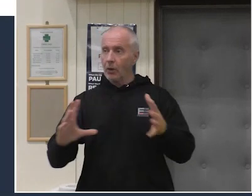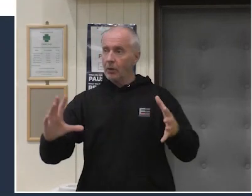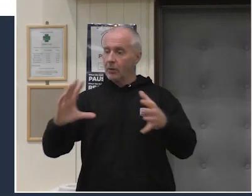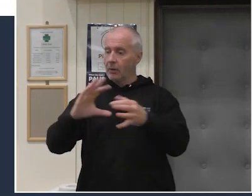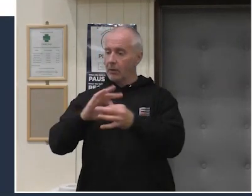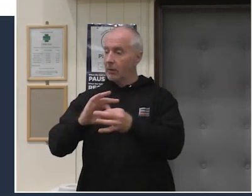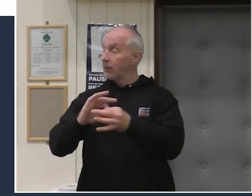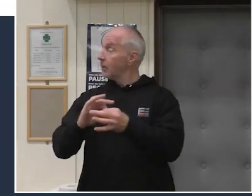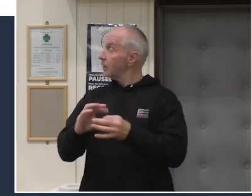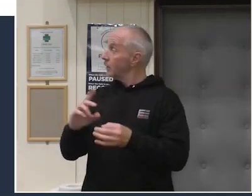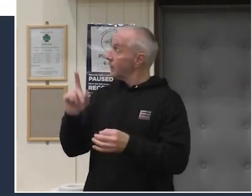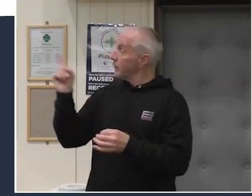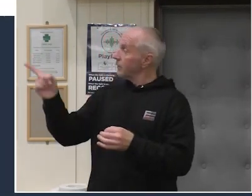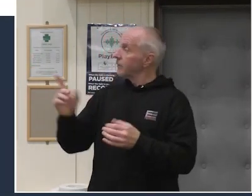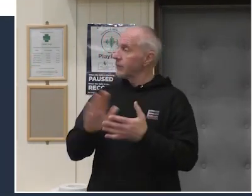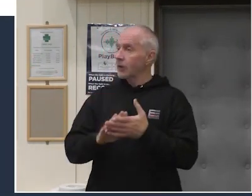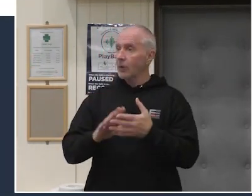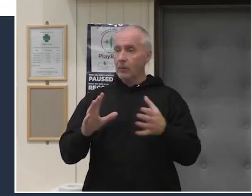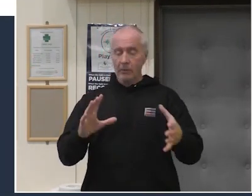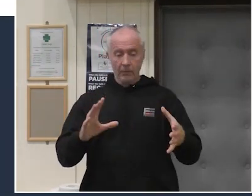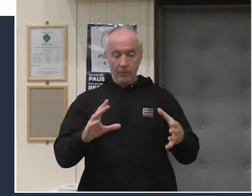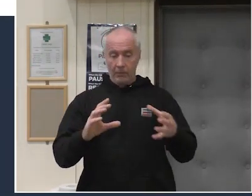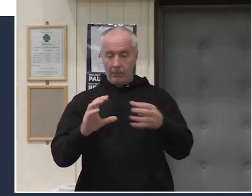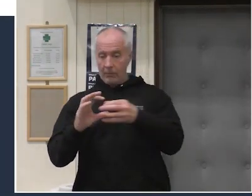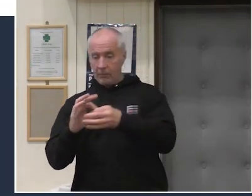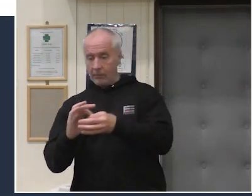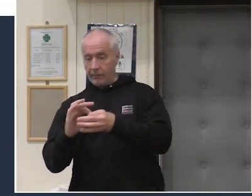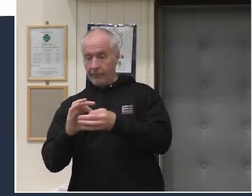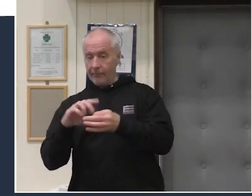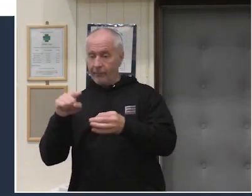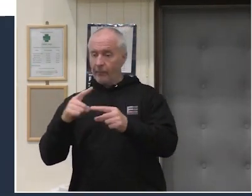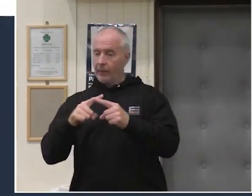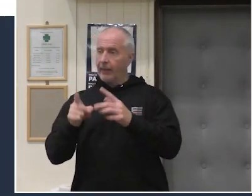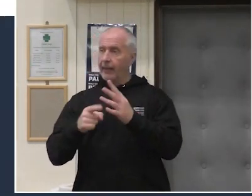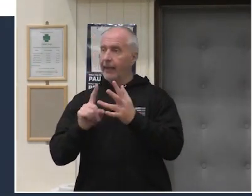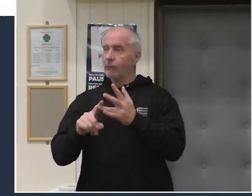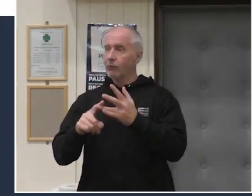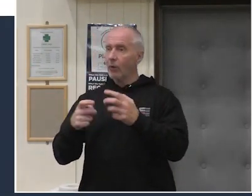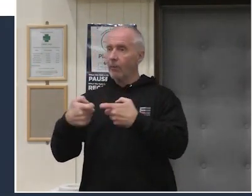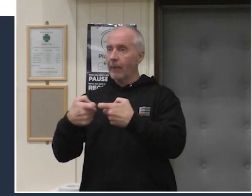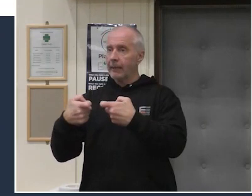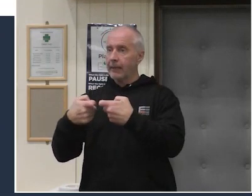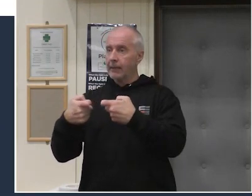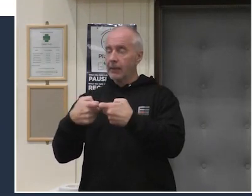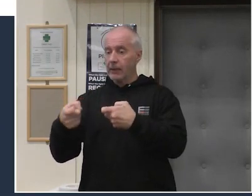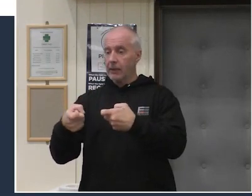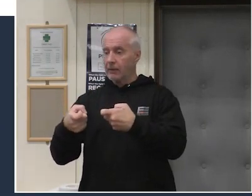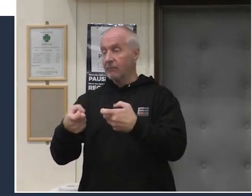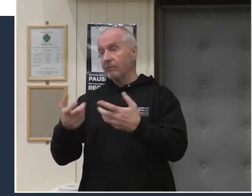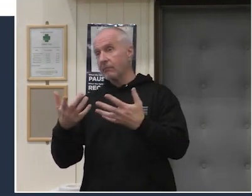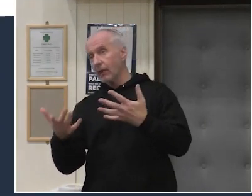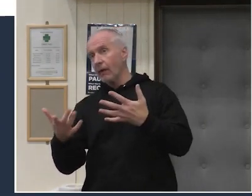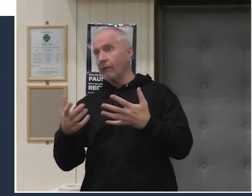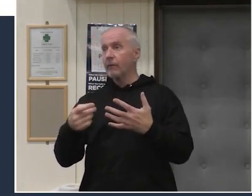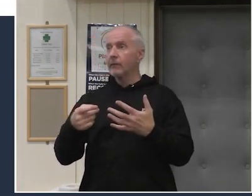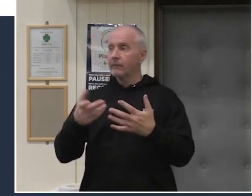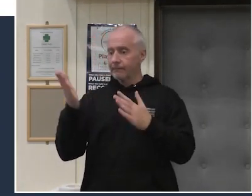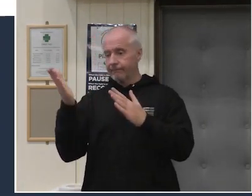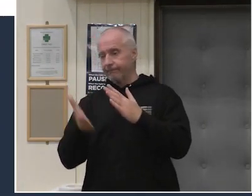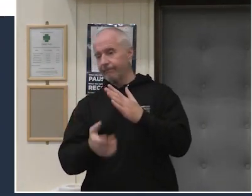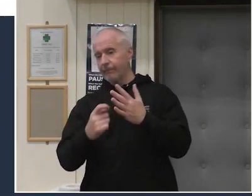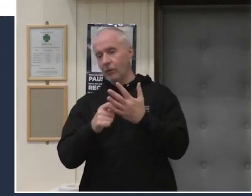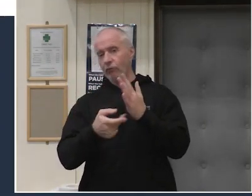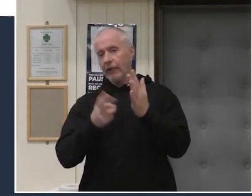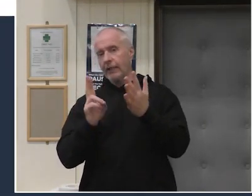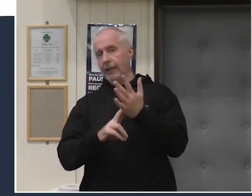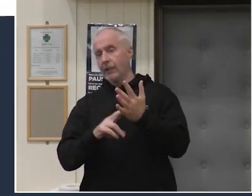the carrier of the electromagnetic force /